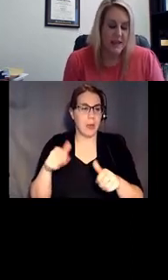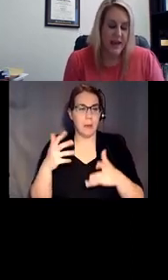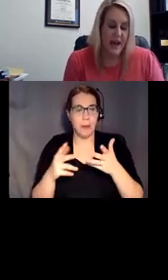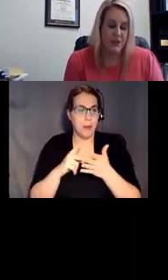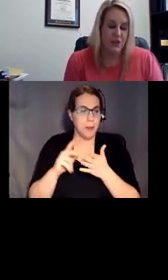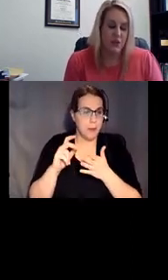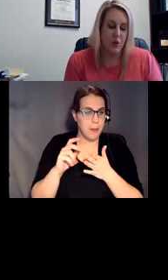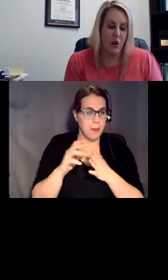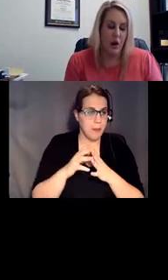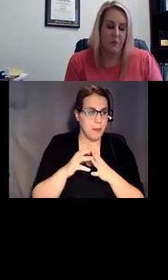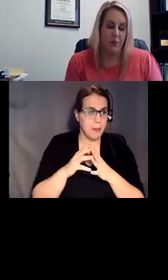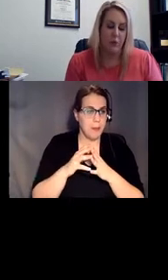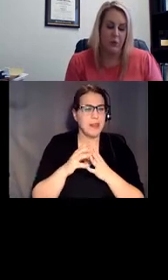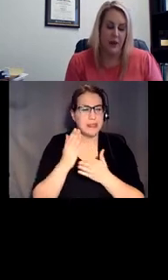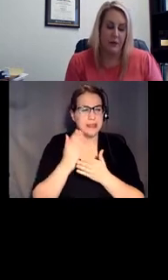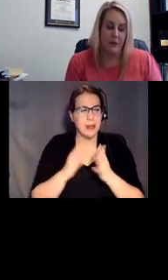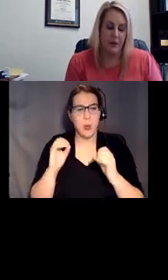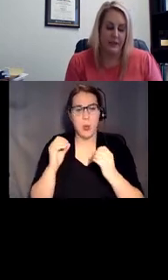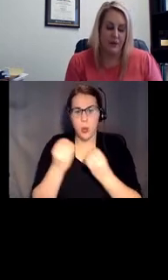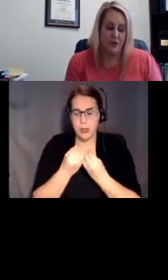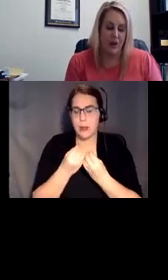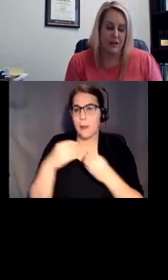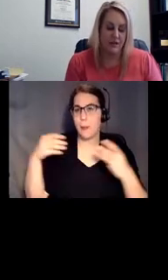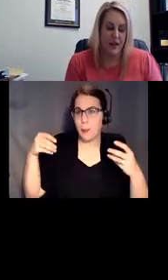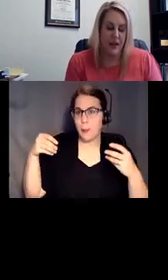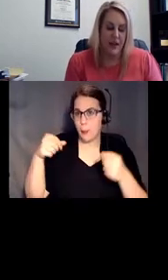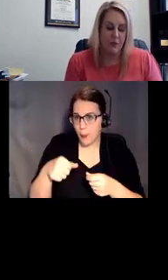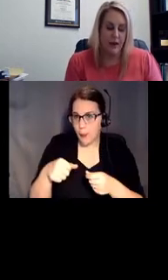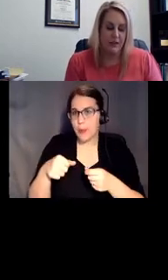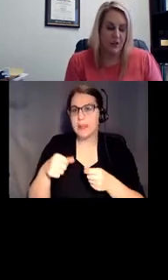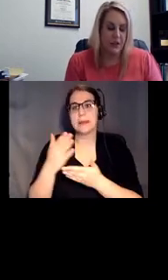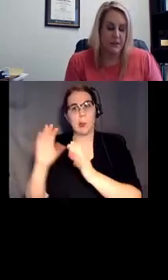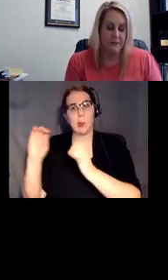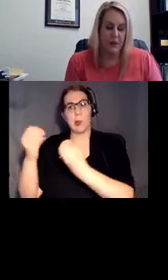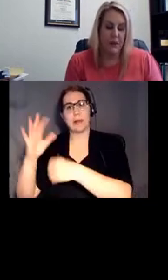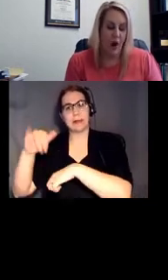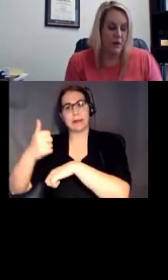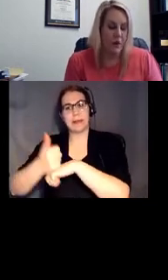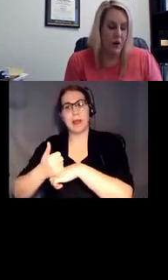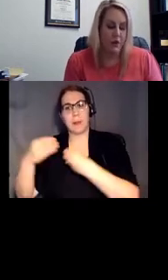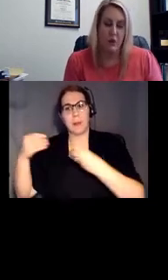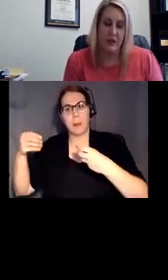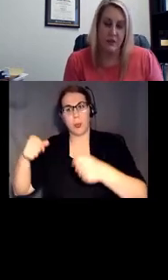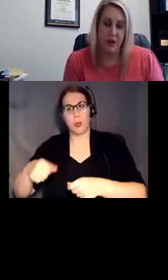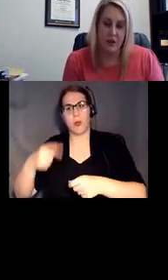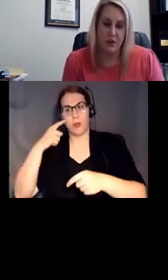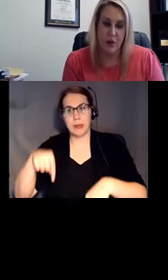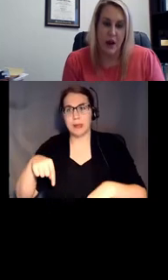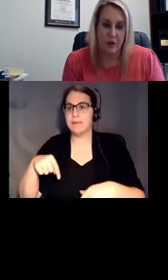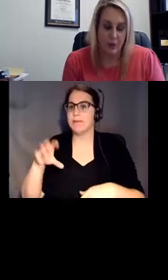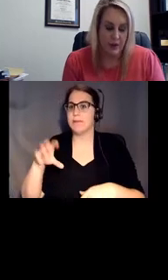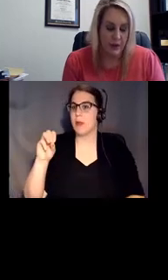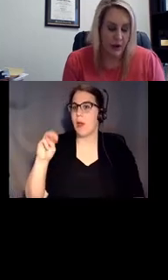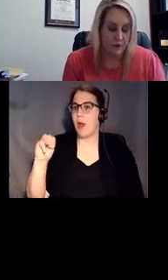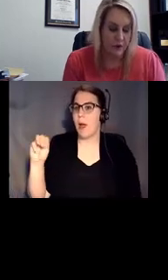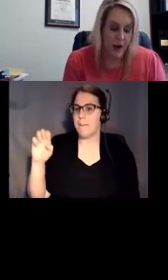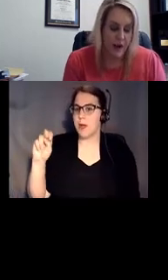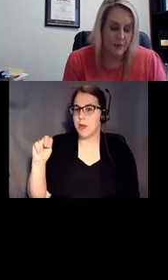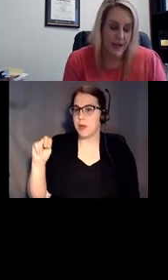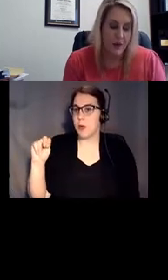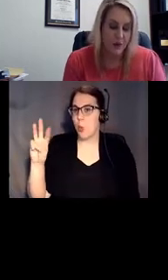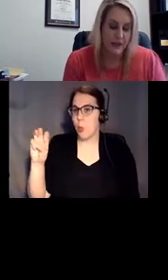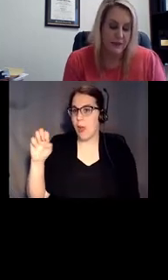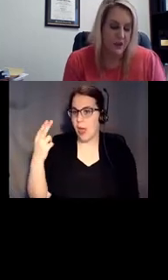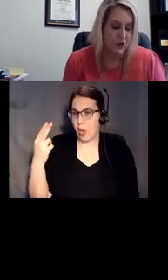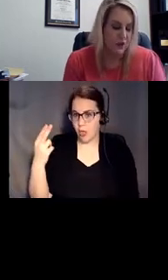organizations that do pooled supplemental needs trusts in West Virginia. Commonwealth Community Trust, who I've worked with a few